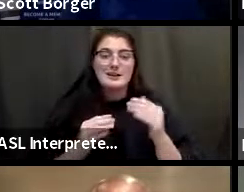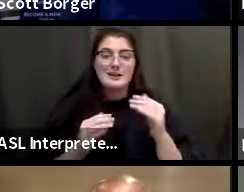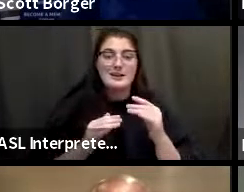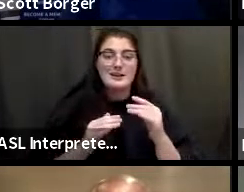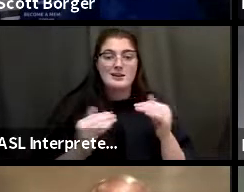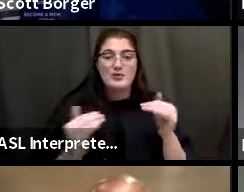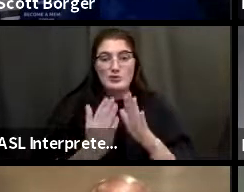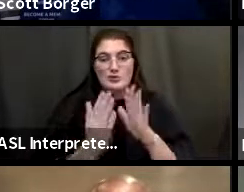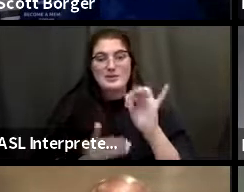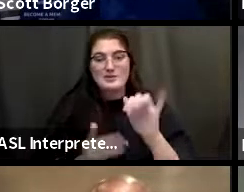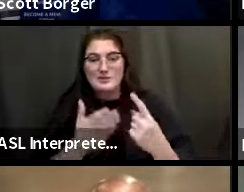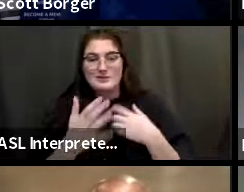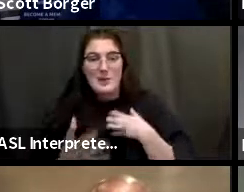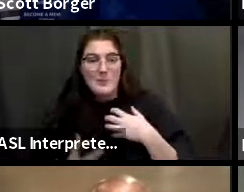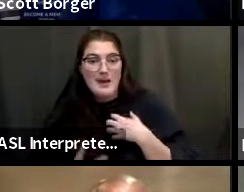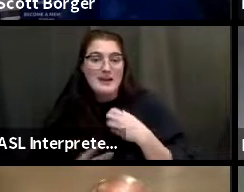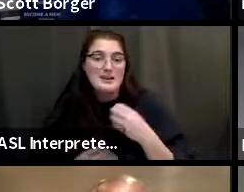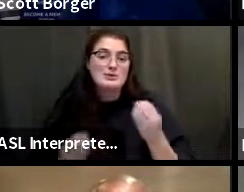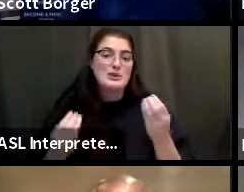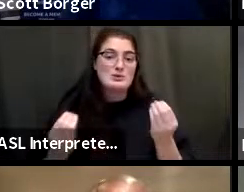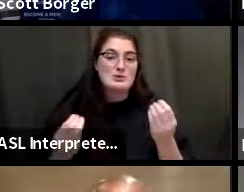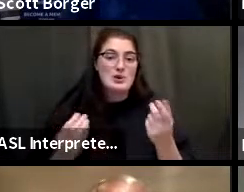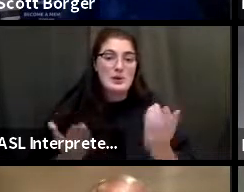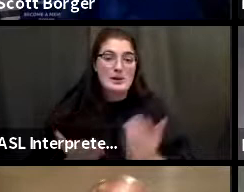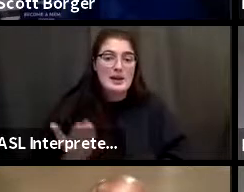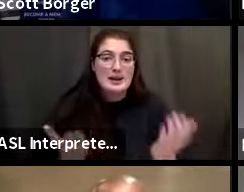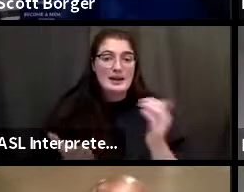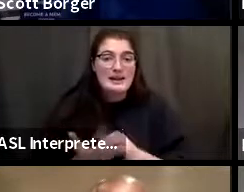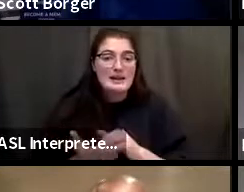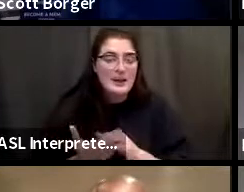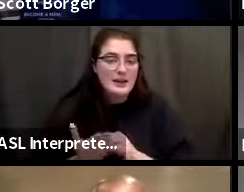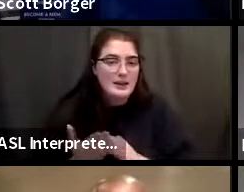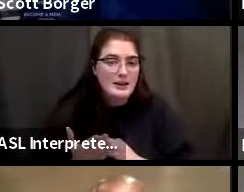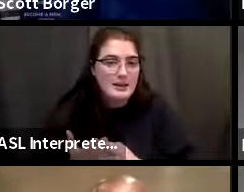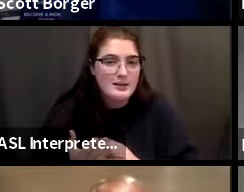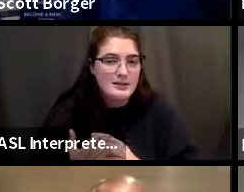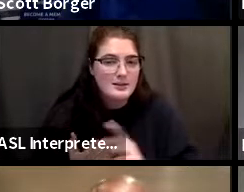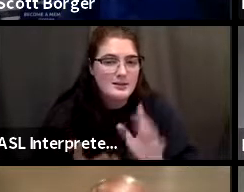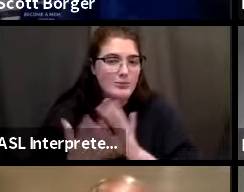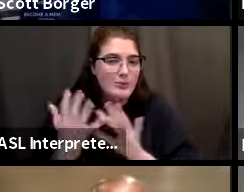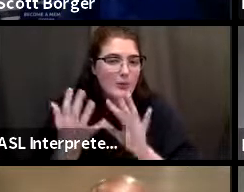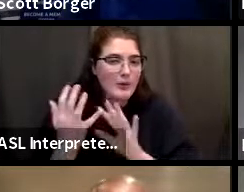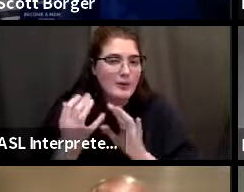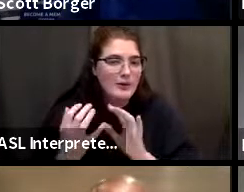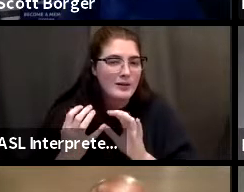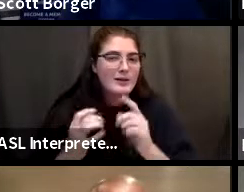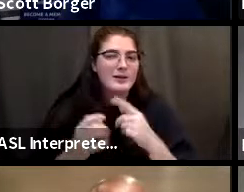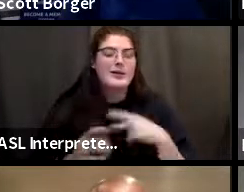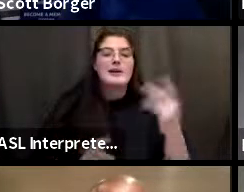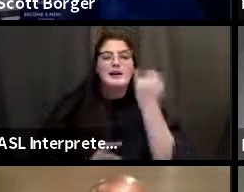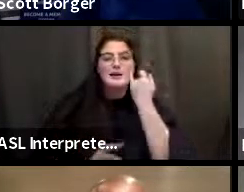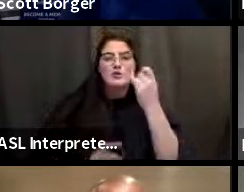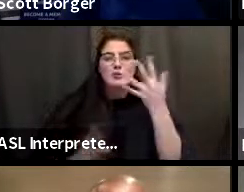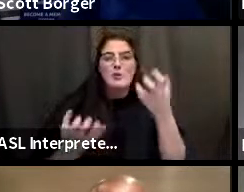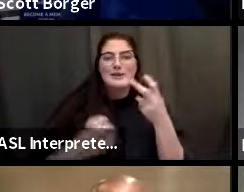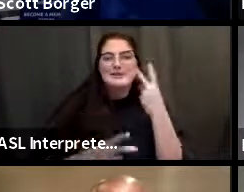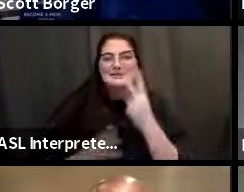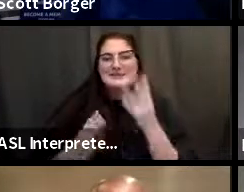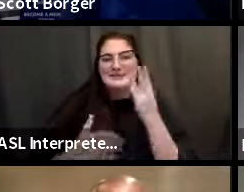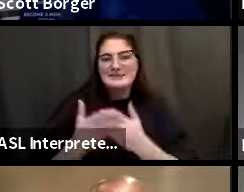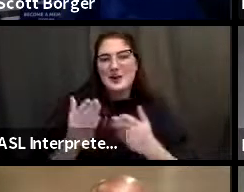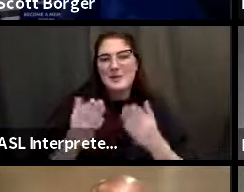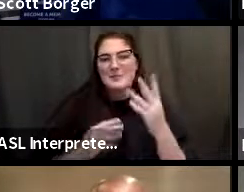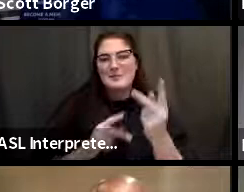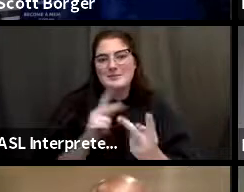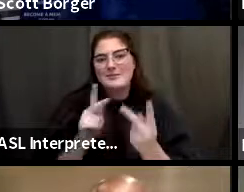community. So again, if there is a particular situation where you would like to see some type of enforcement action, we will